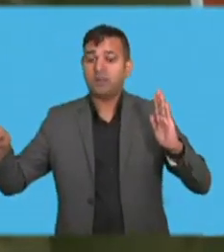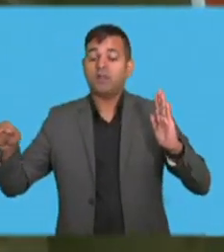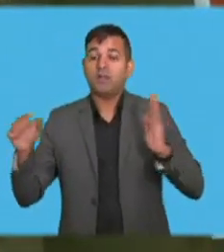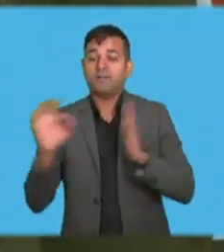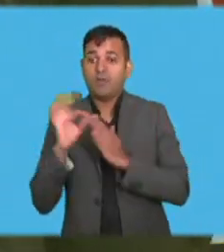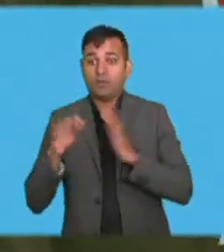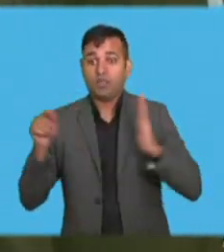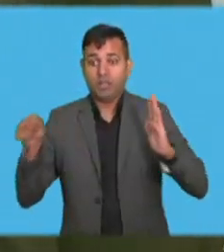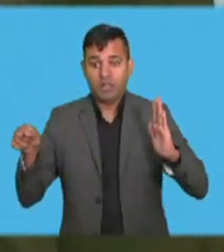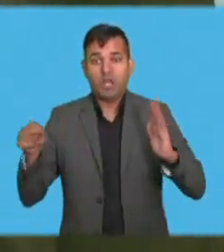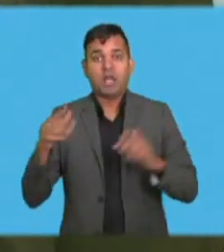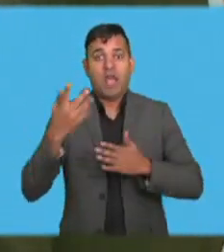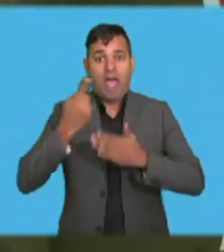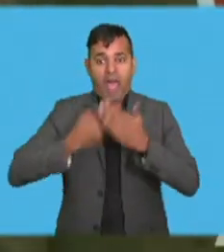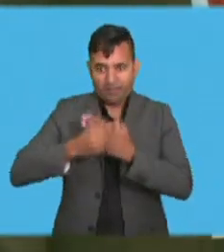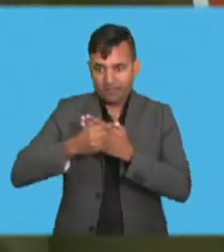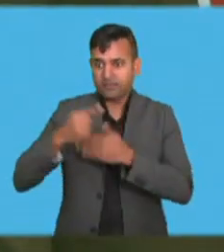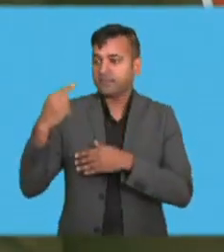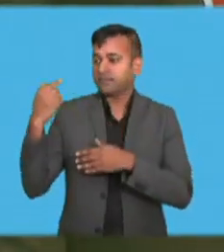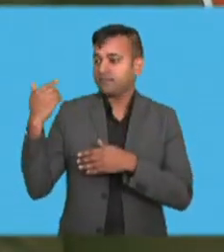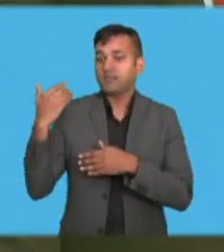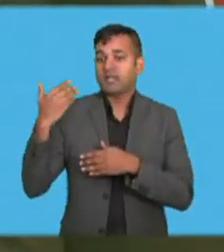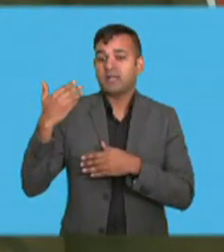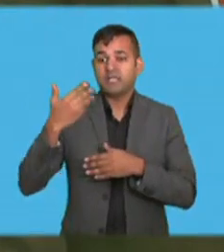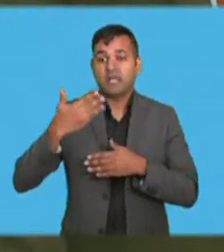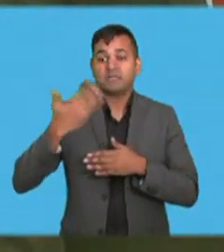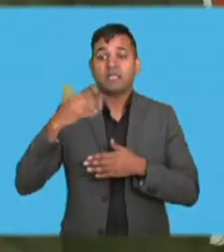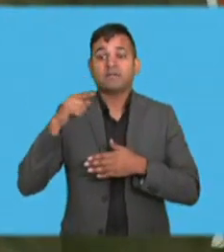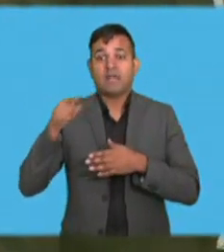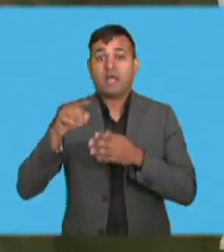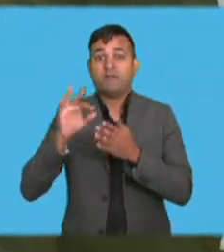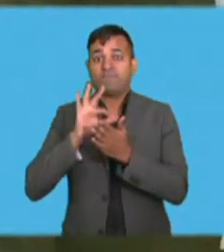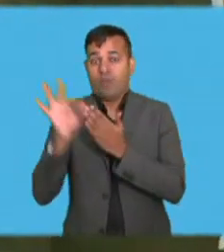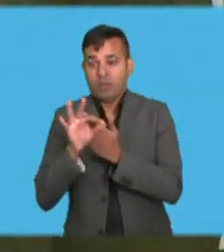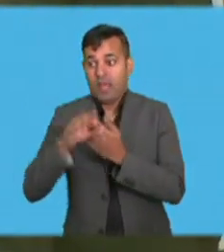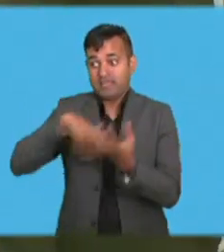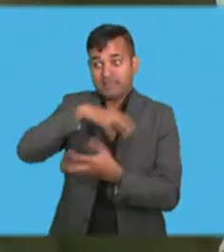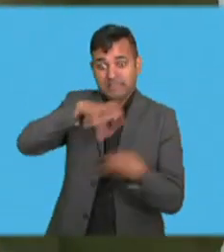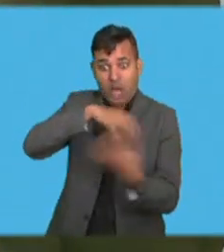Cyclone Gita on the 9th of February. I thank the